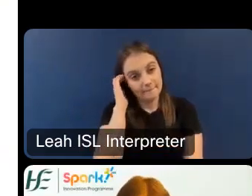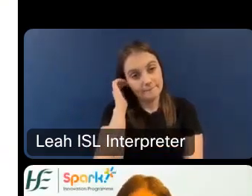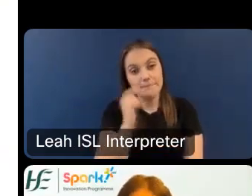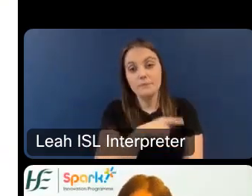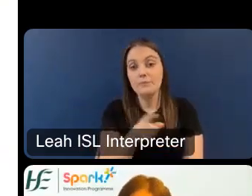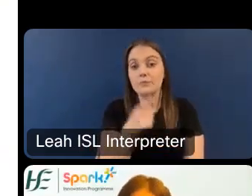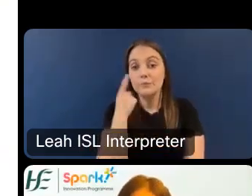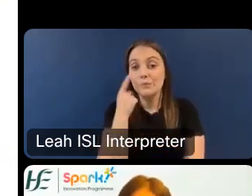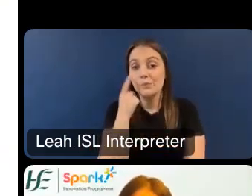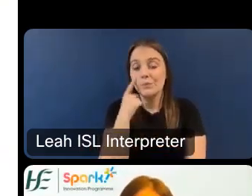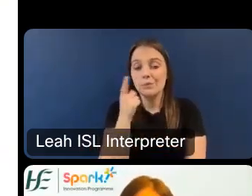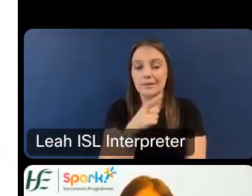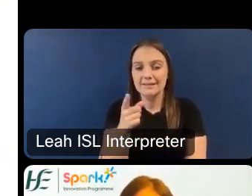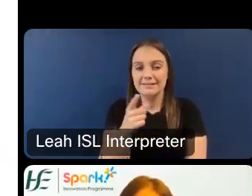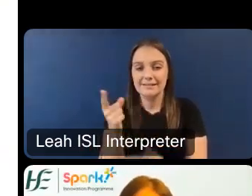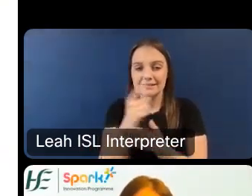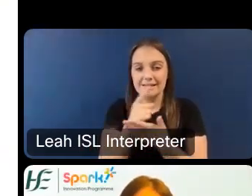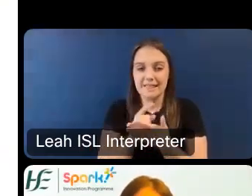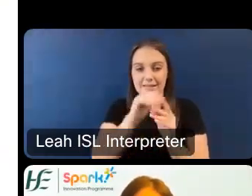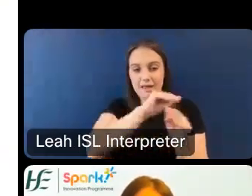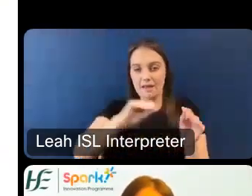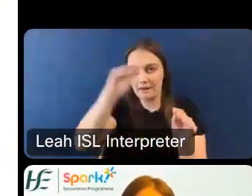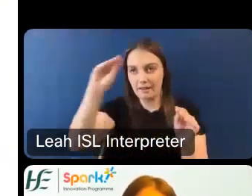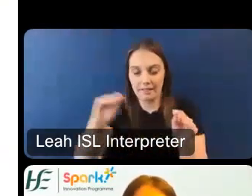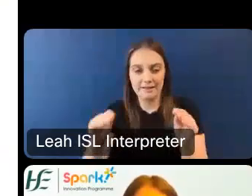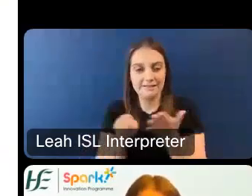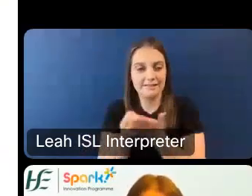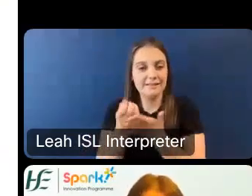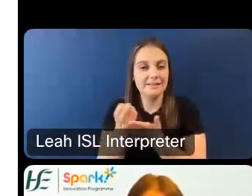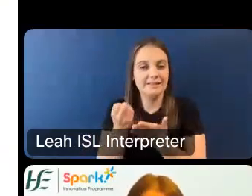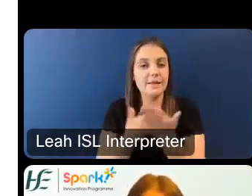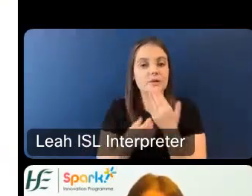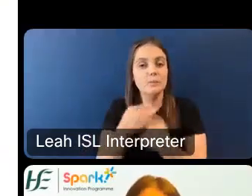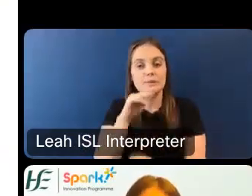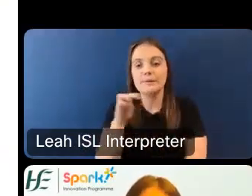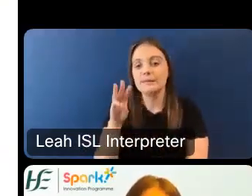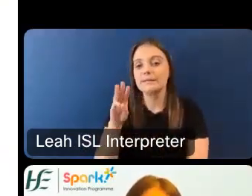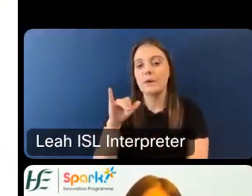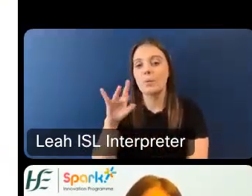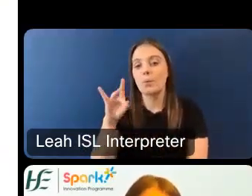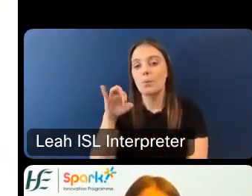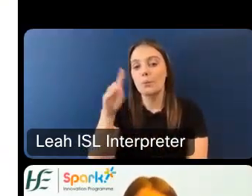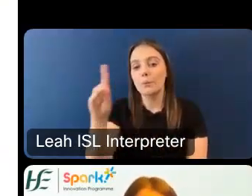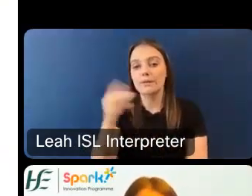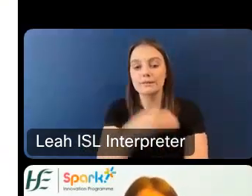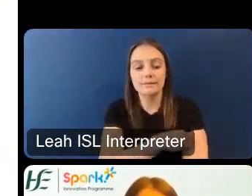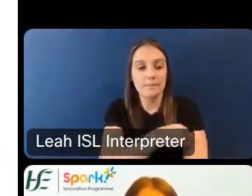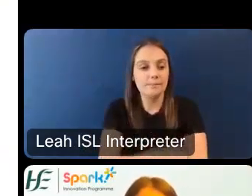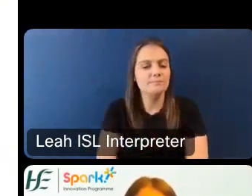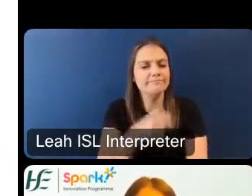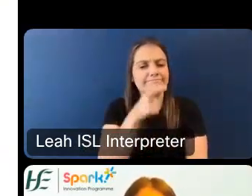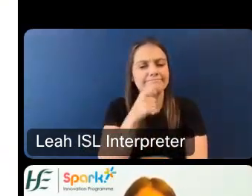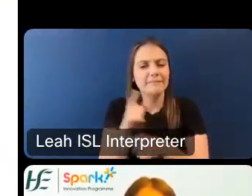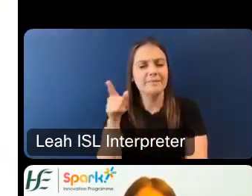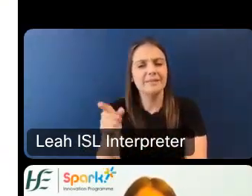the squiggle that is kind of often used to refer to wicked problem. And then when we're talking about wicked problems,